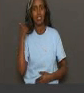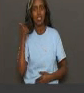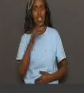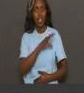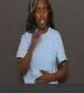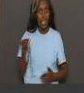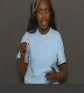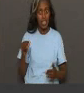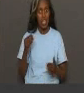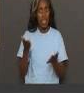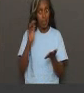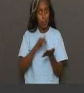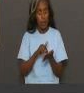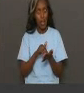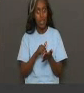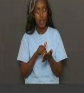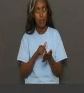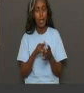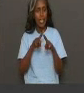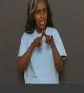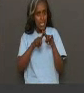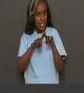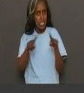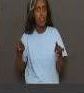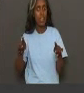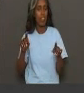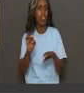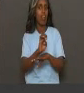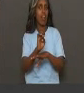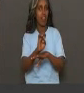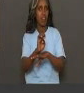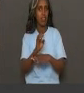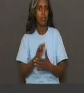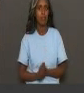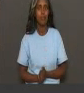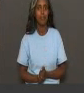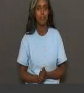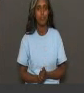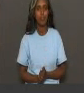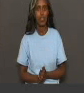other and come back by a different car?